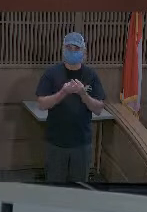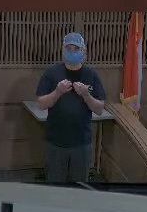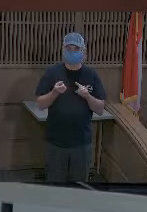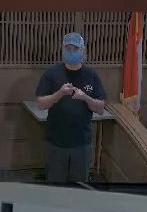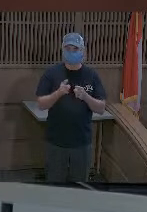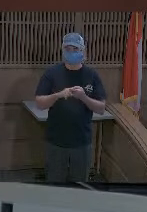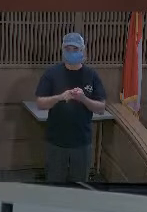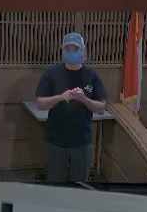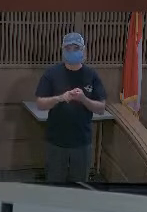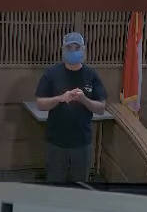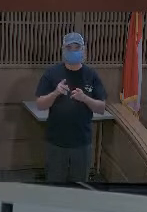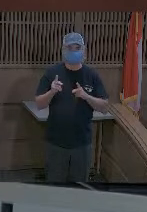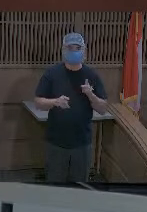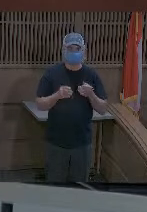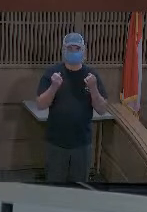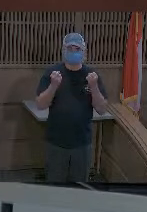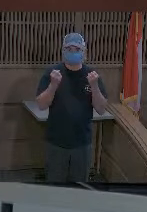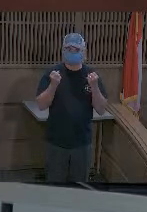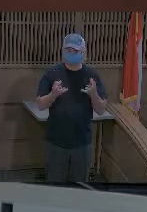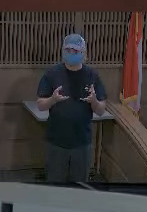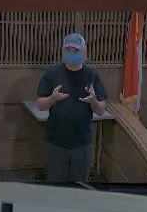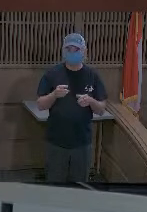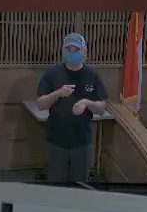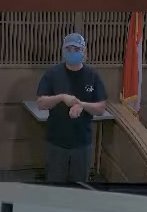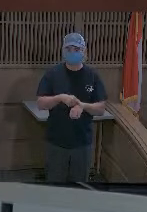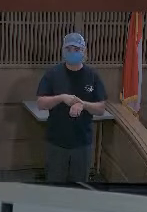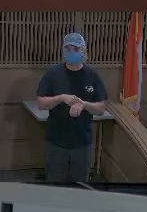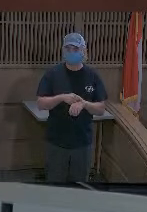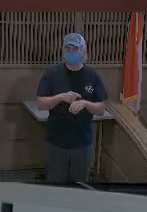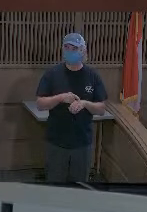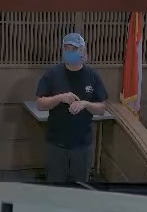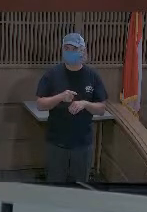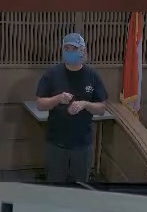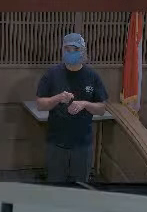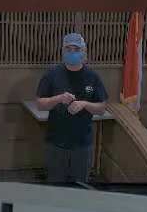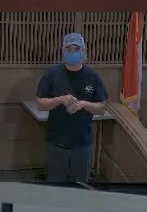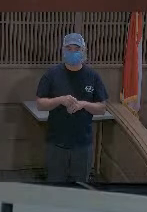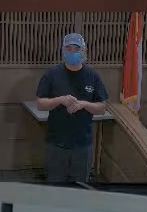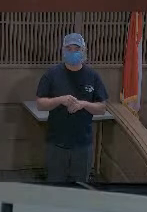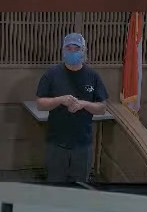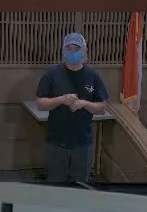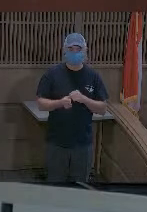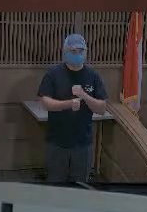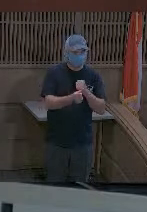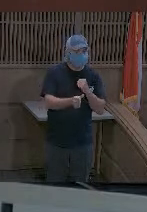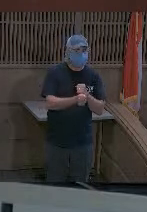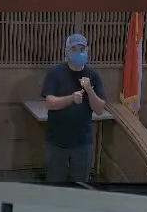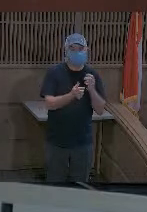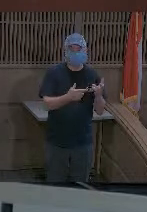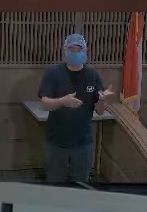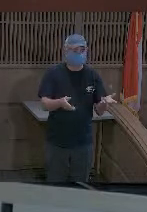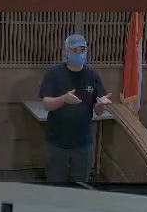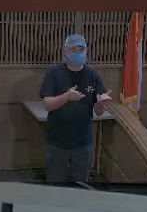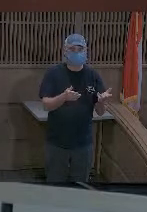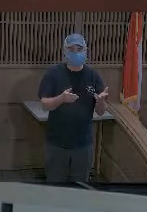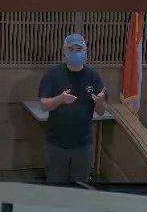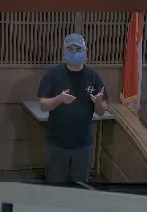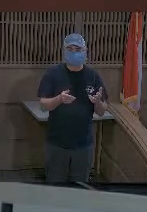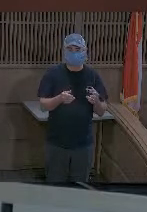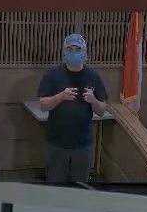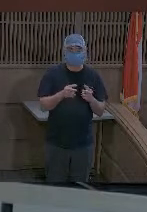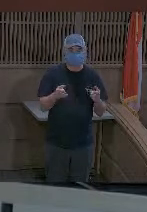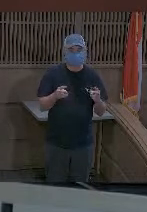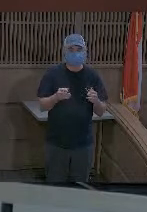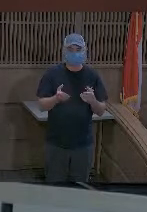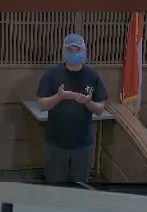a lot of times, we know this, we have a lot of folks in our community that are vulnerable, and they are a lot of times our most beloved